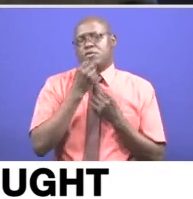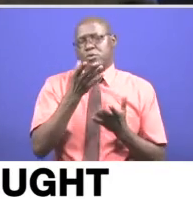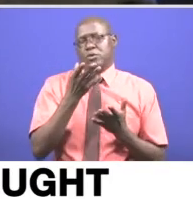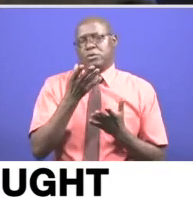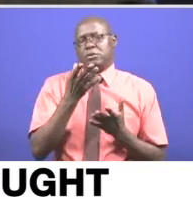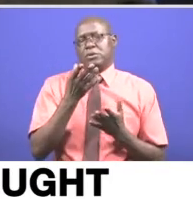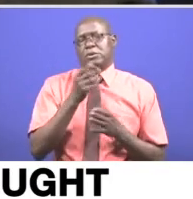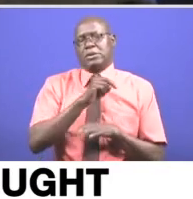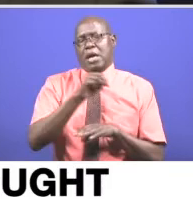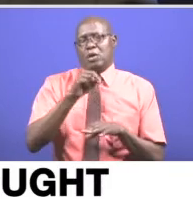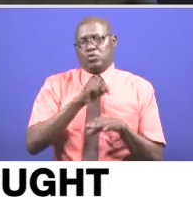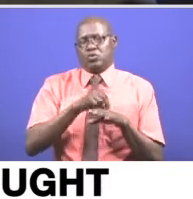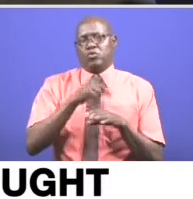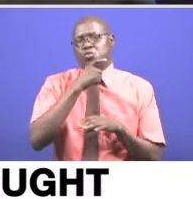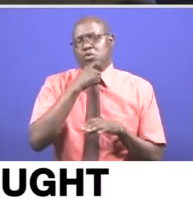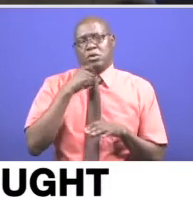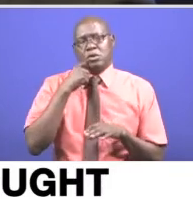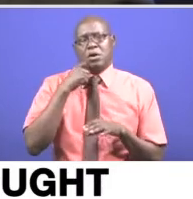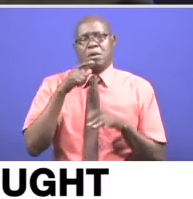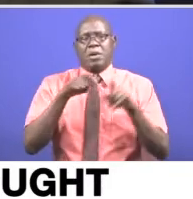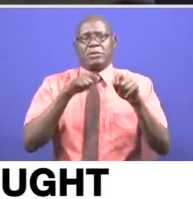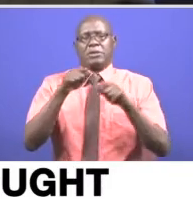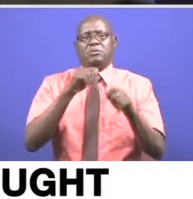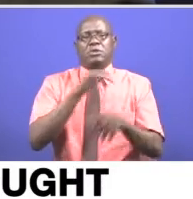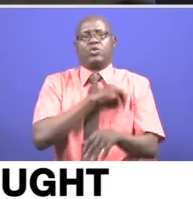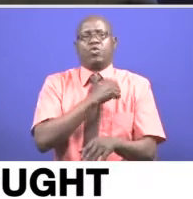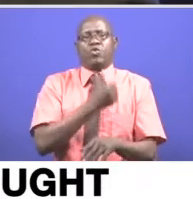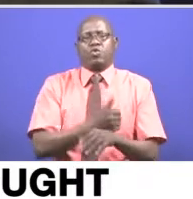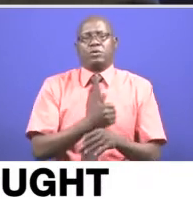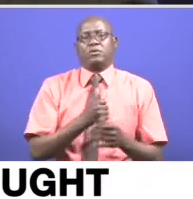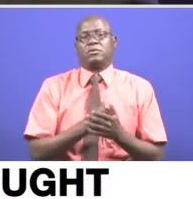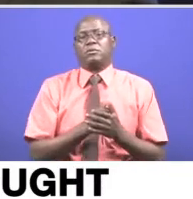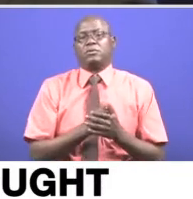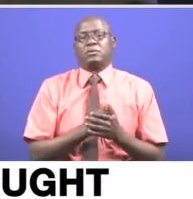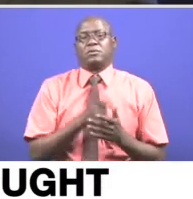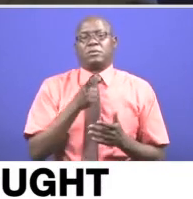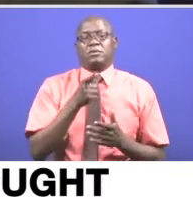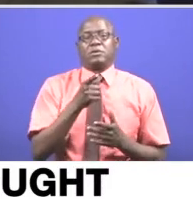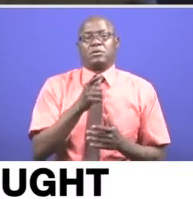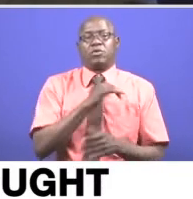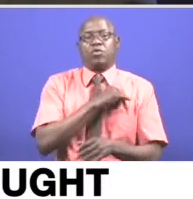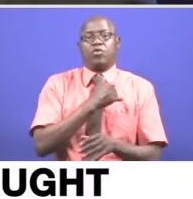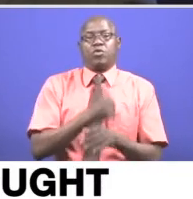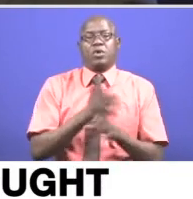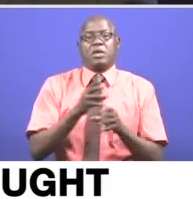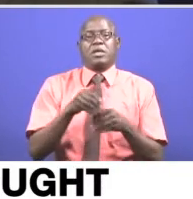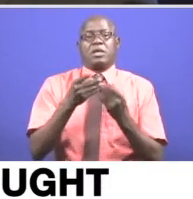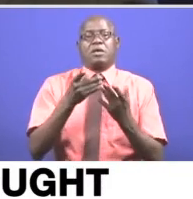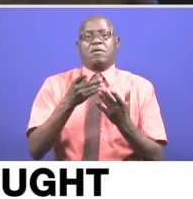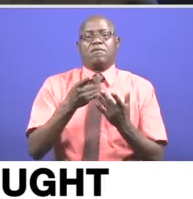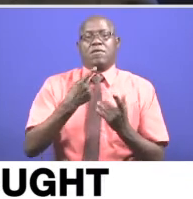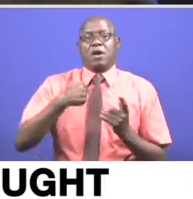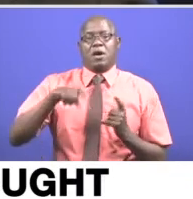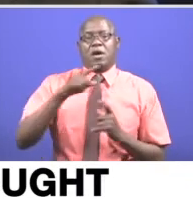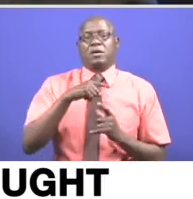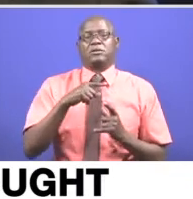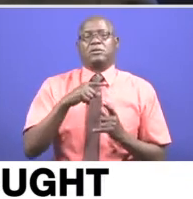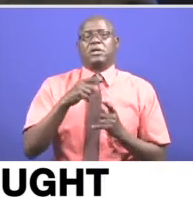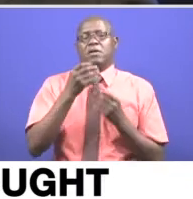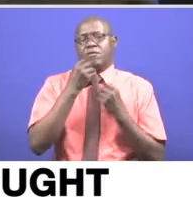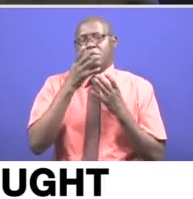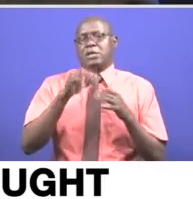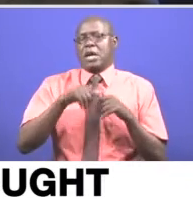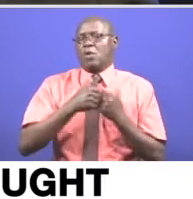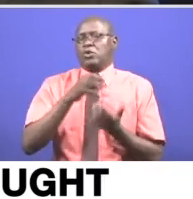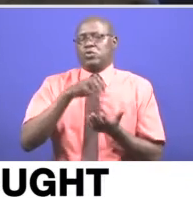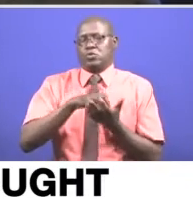on the National Drought Management Authority. That is the authority that gives us information on how the situation is. Mm-hmm. And